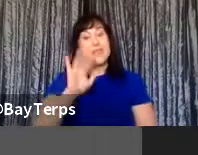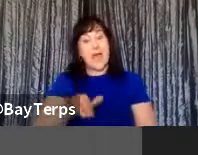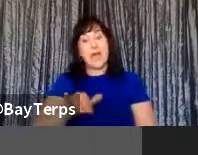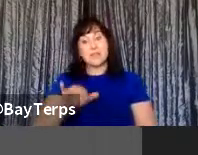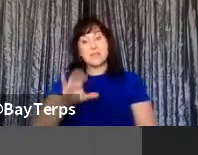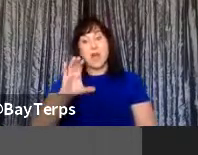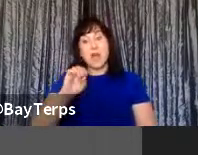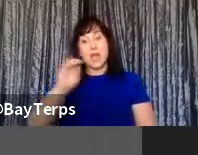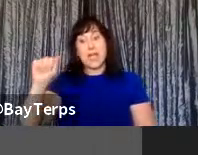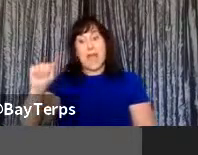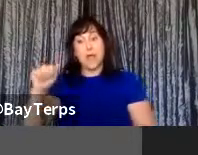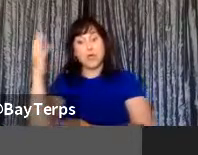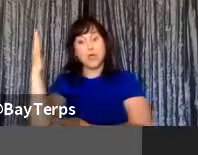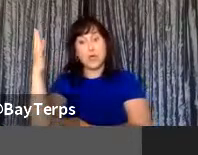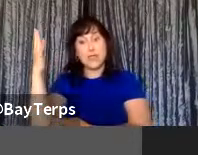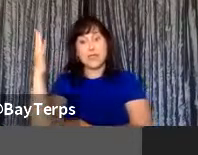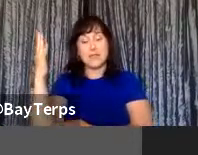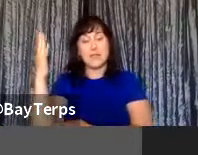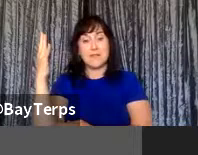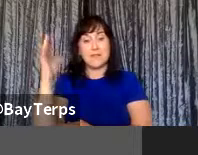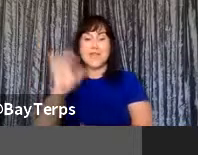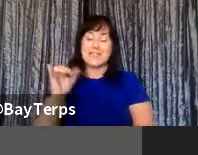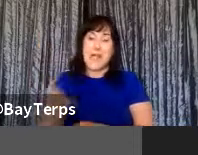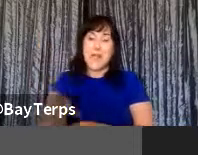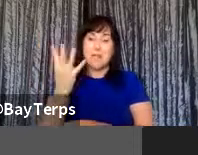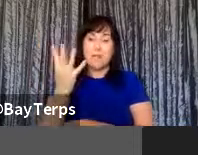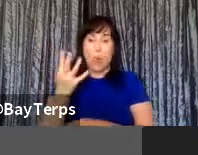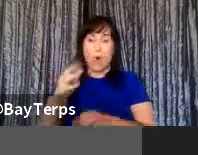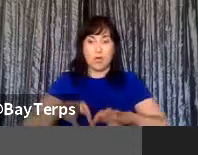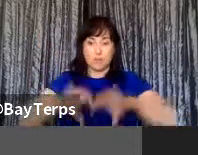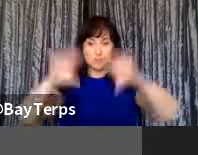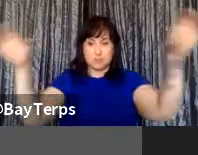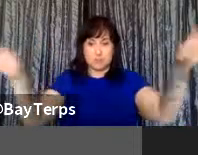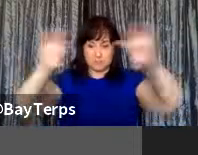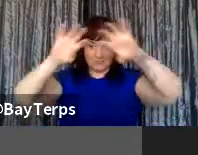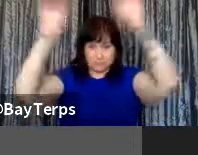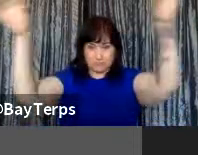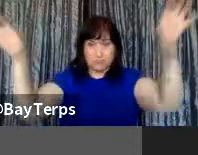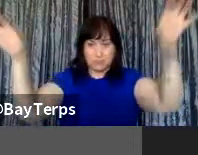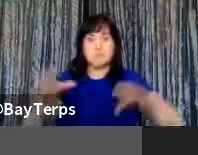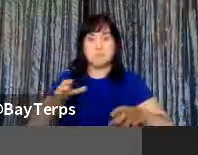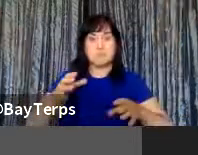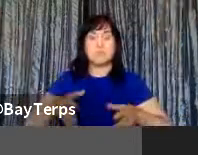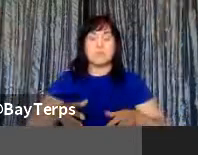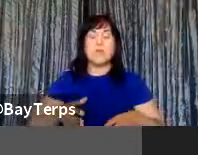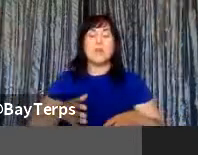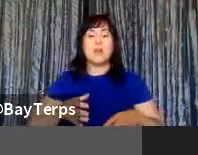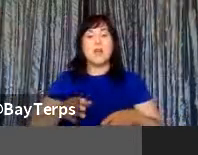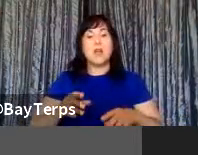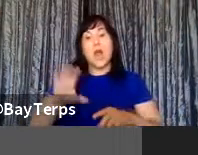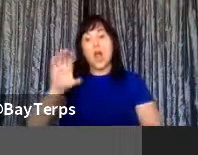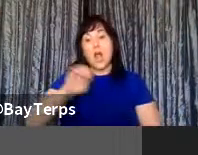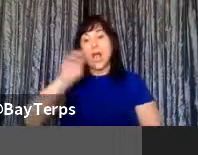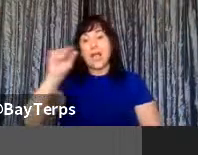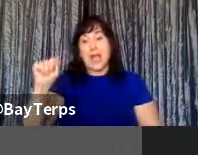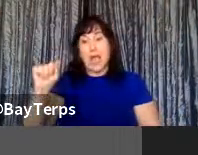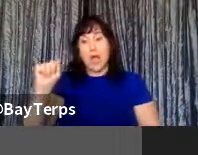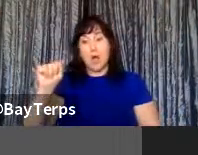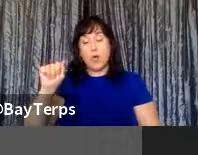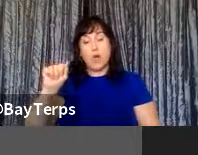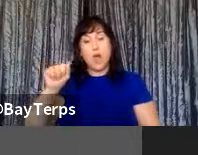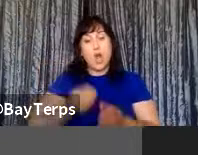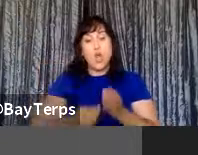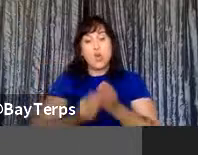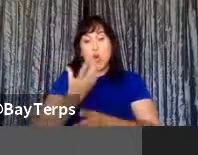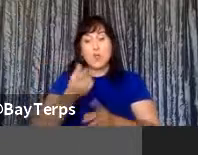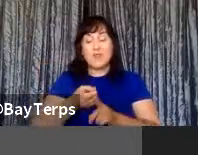Kate, it's almost like 4 main branches and the main trunk. the cacao will only grow off the main body of a tree. If